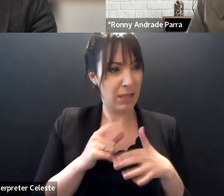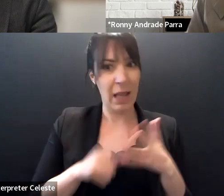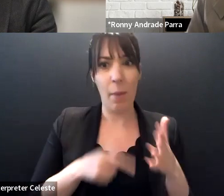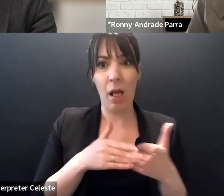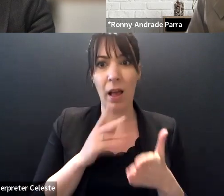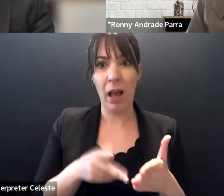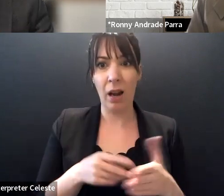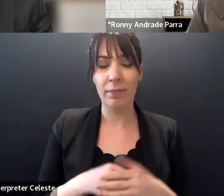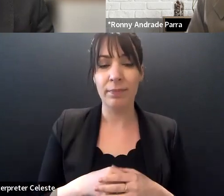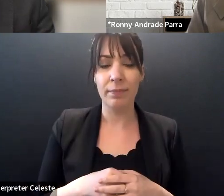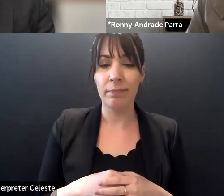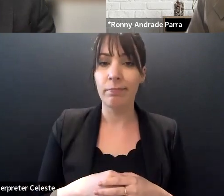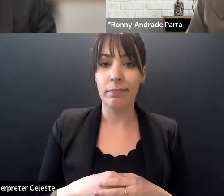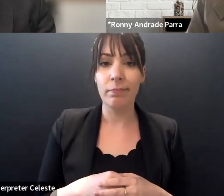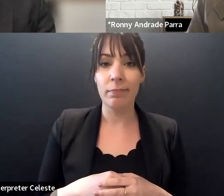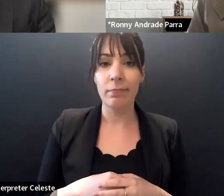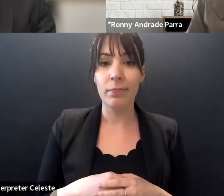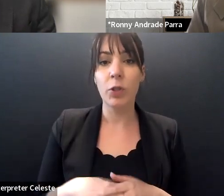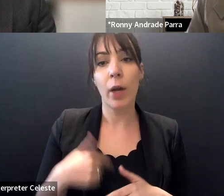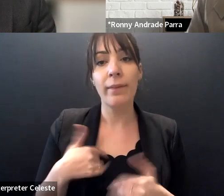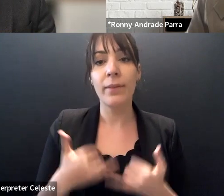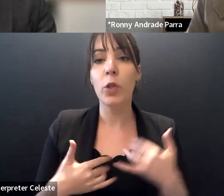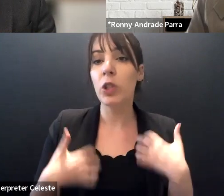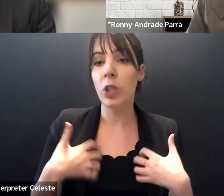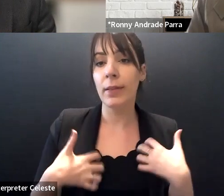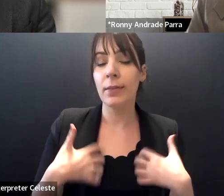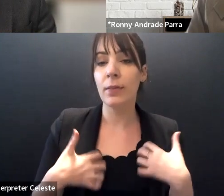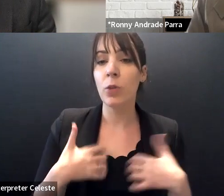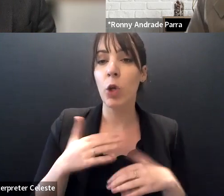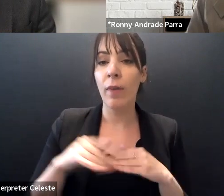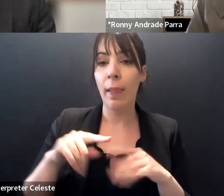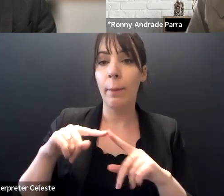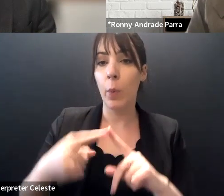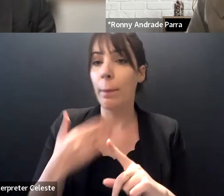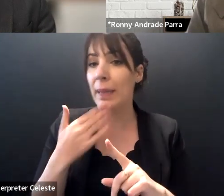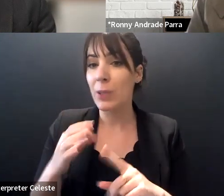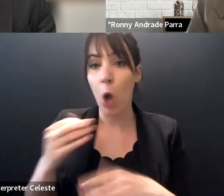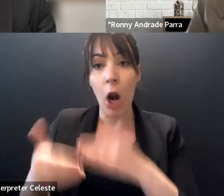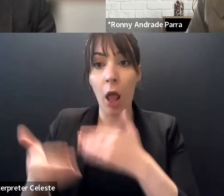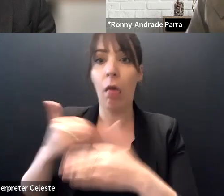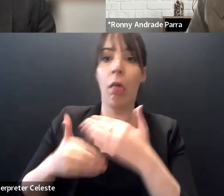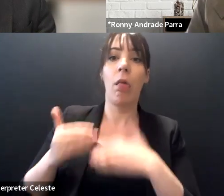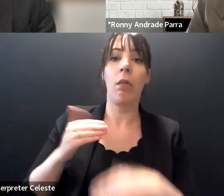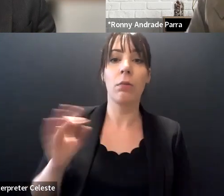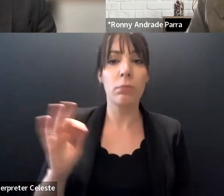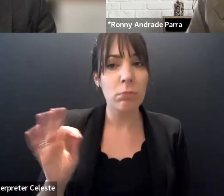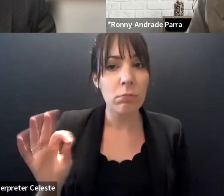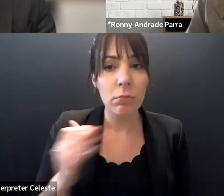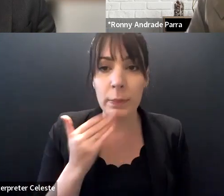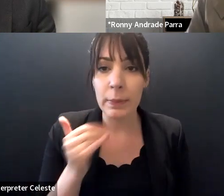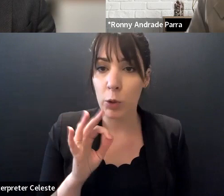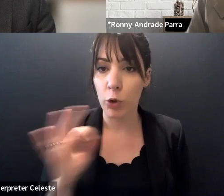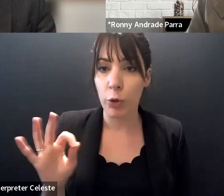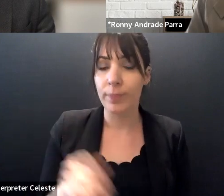And that's why I got so excited when Stephen brought up the point of regression once again. I know it's not a direct answer to your question, but I think it is